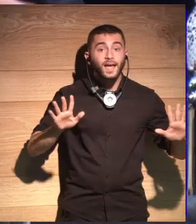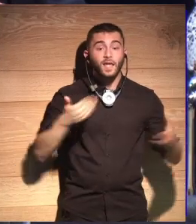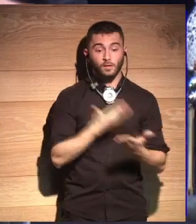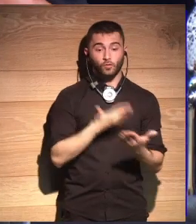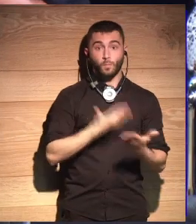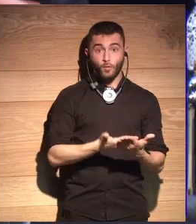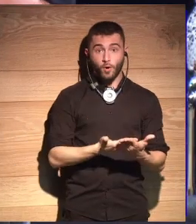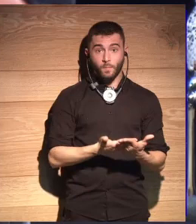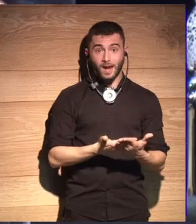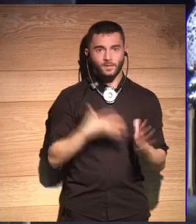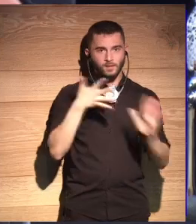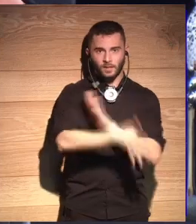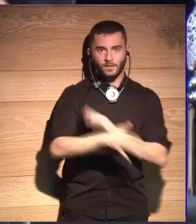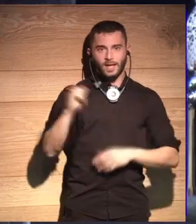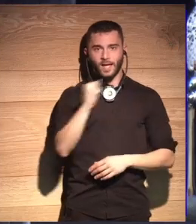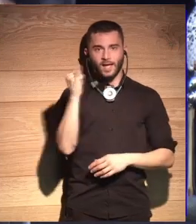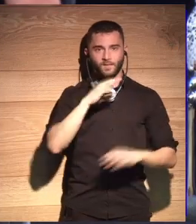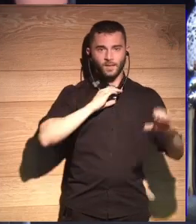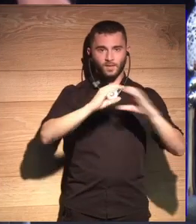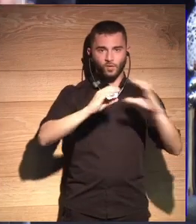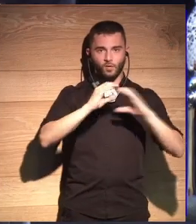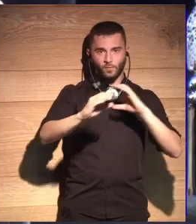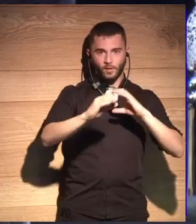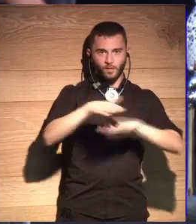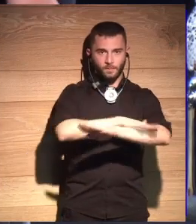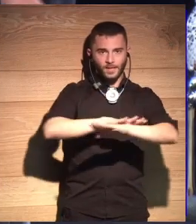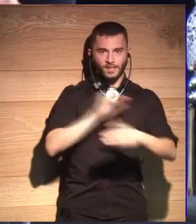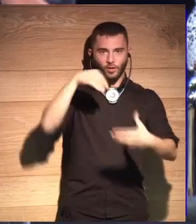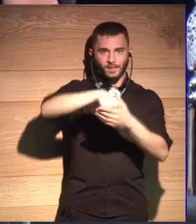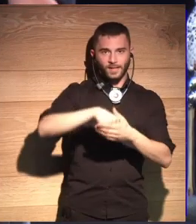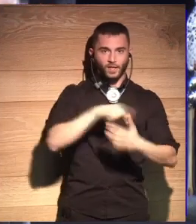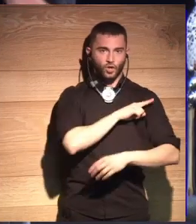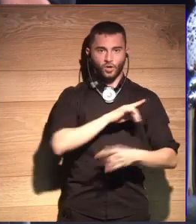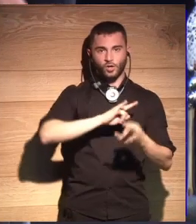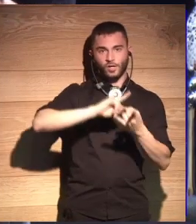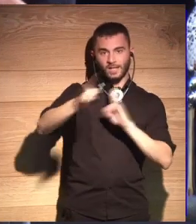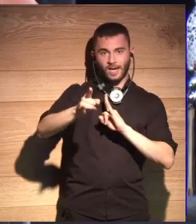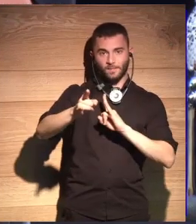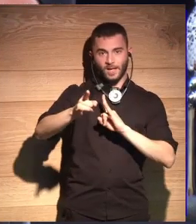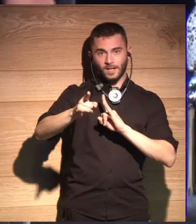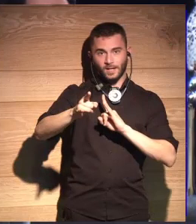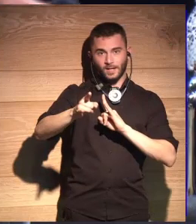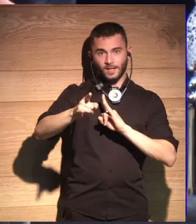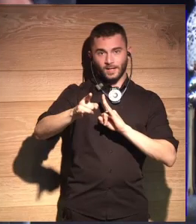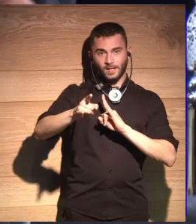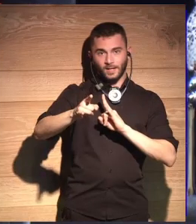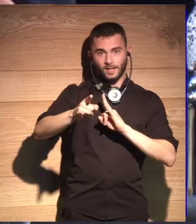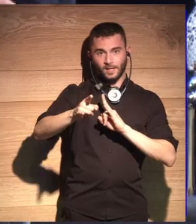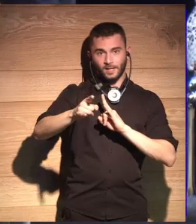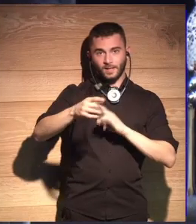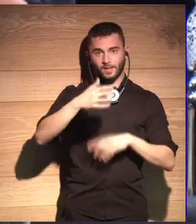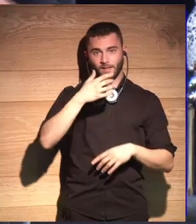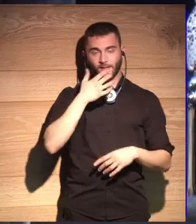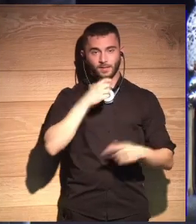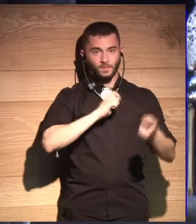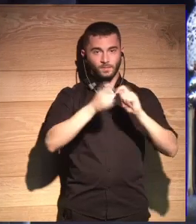country, and it was a lie. And verifying this entailed to calling the